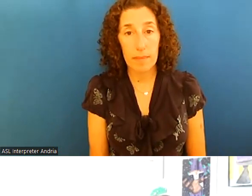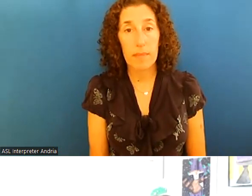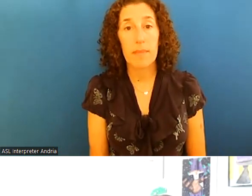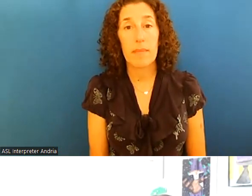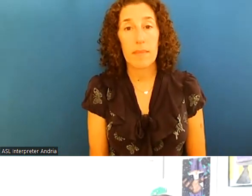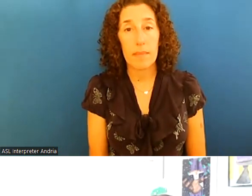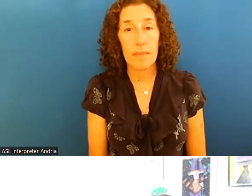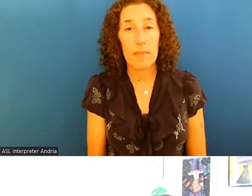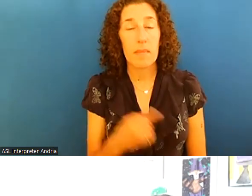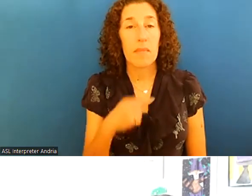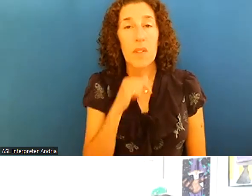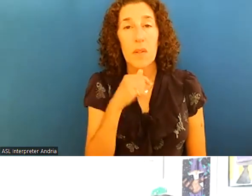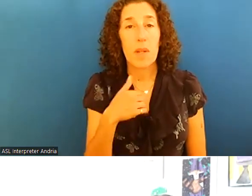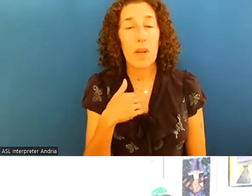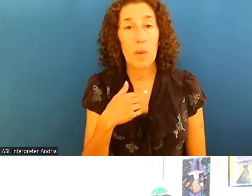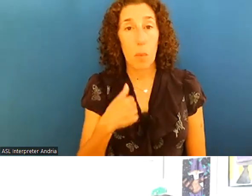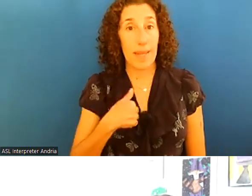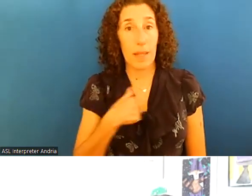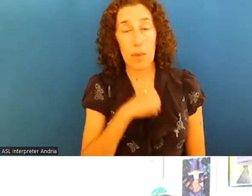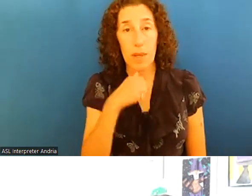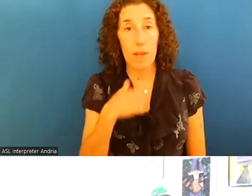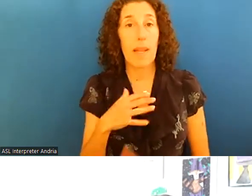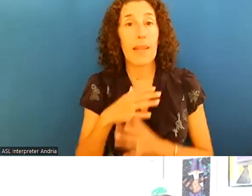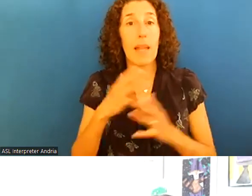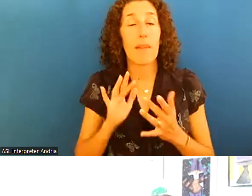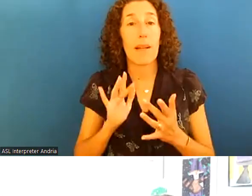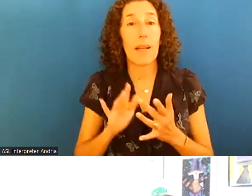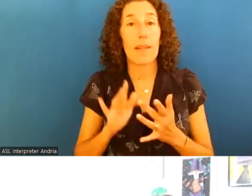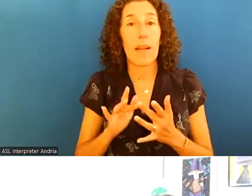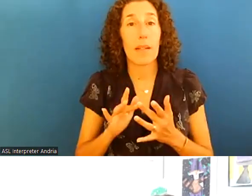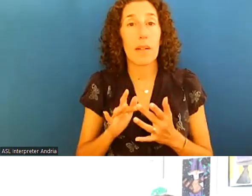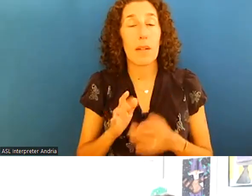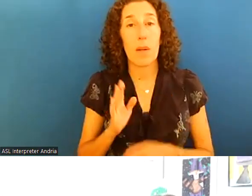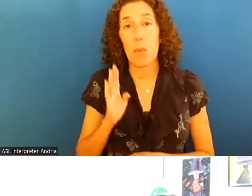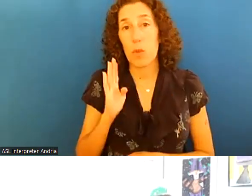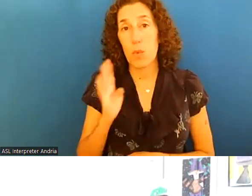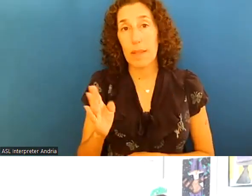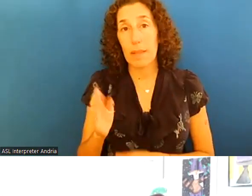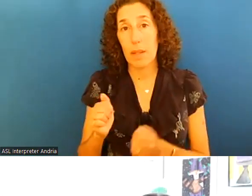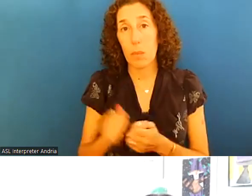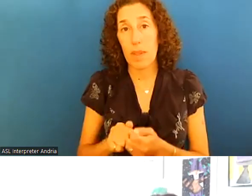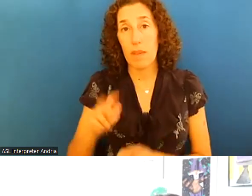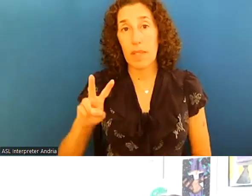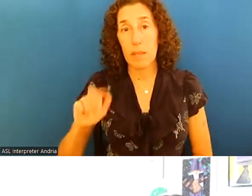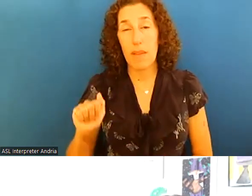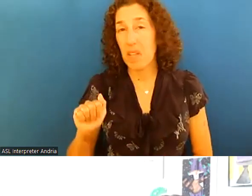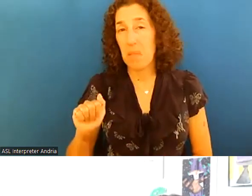may be times where, our paths cross at the hospital. We'll introduce ourselves,